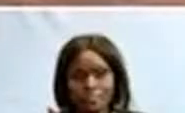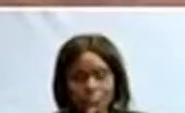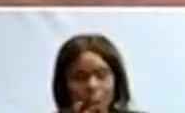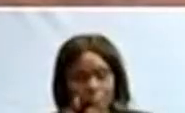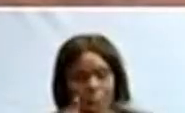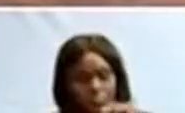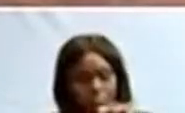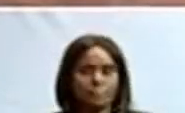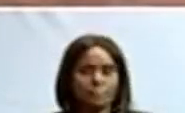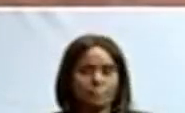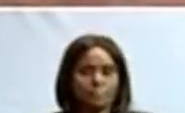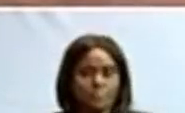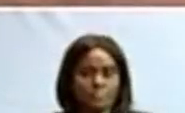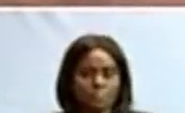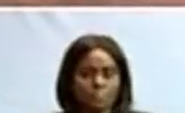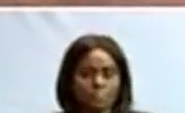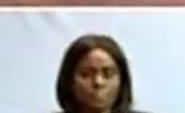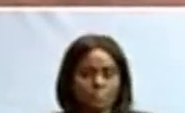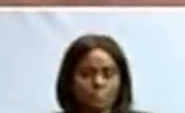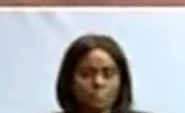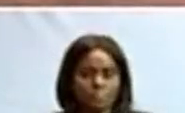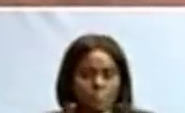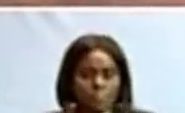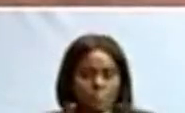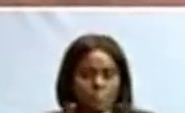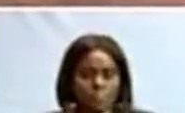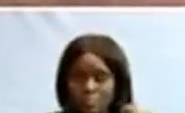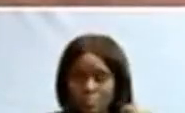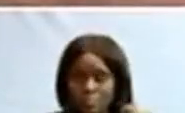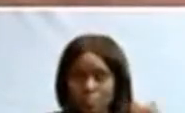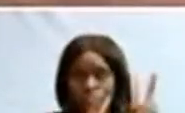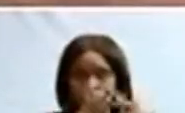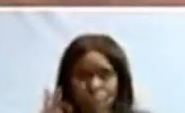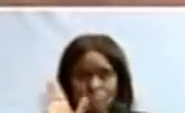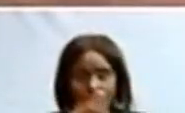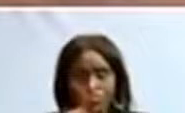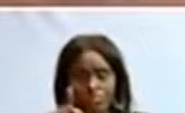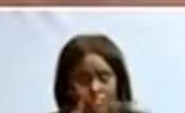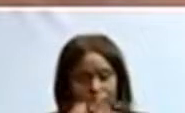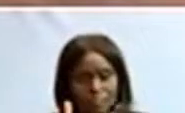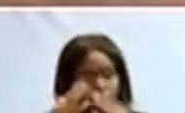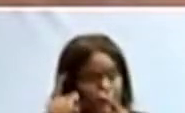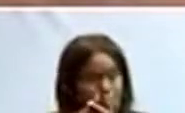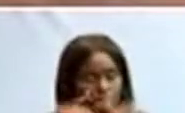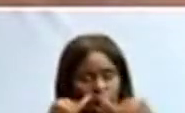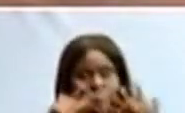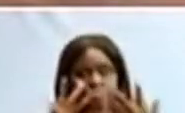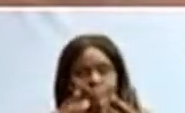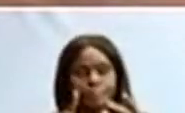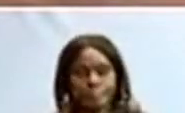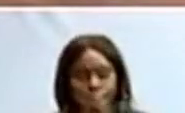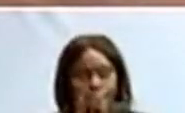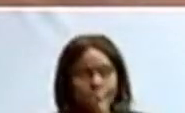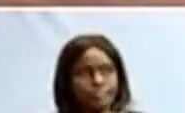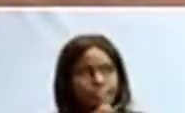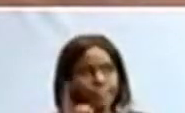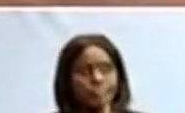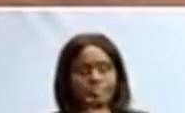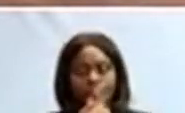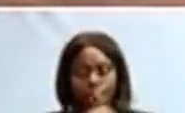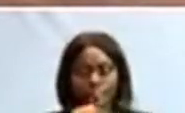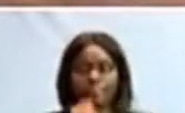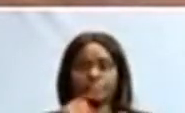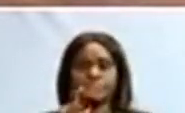Management acknowledges the auditor's observation and wishes to state that failure to dispose